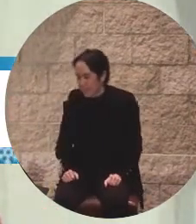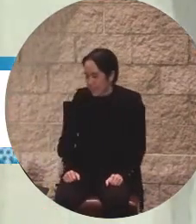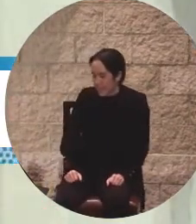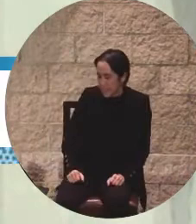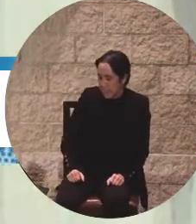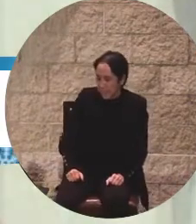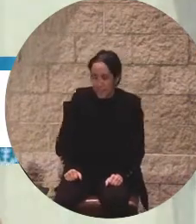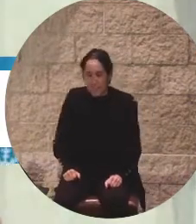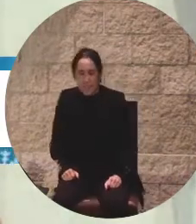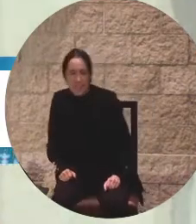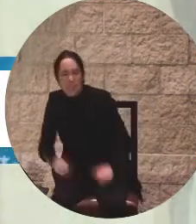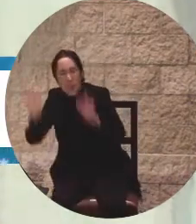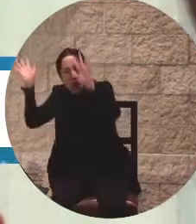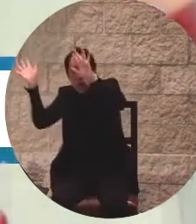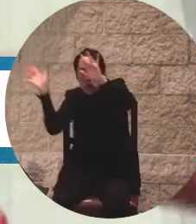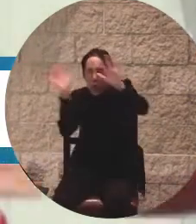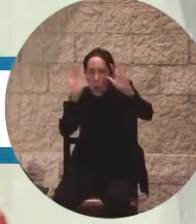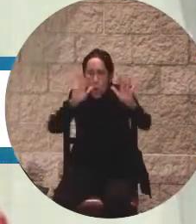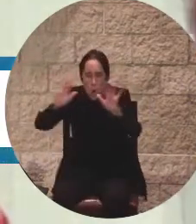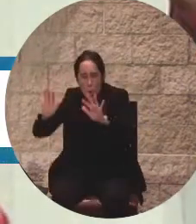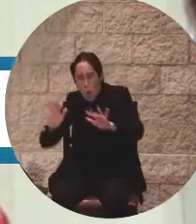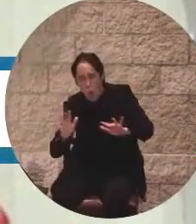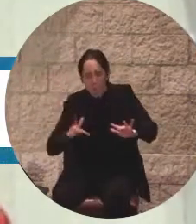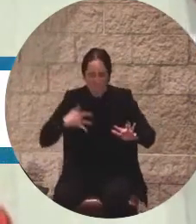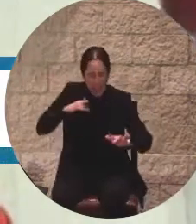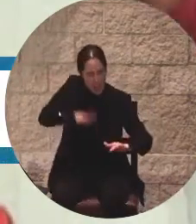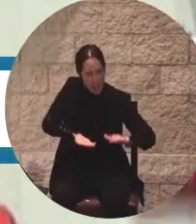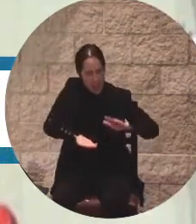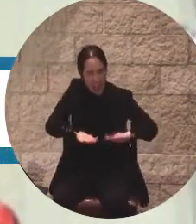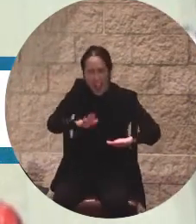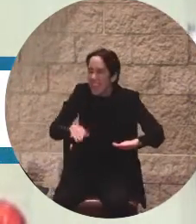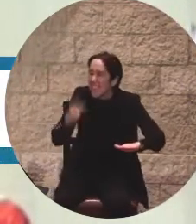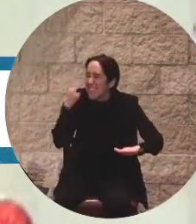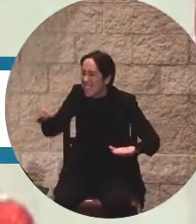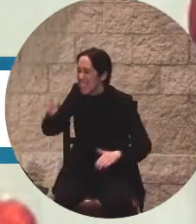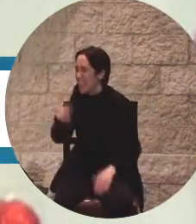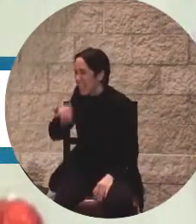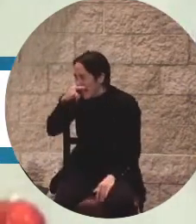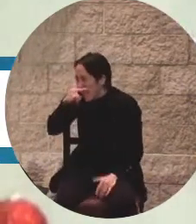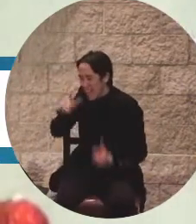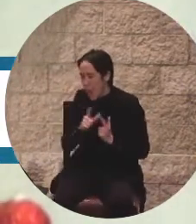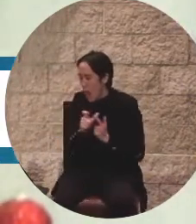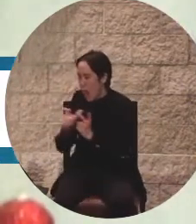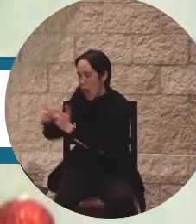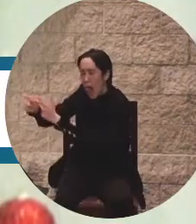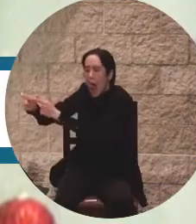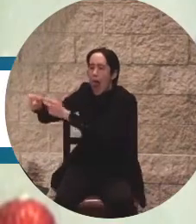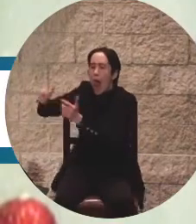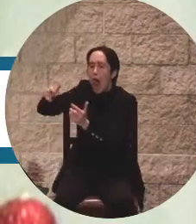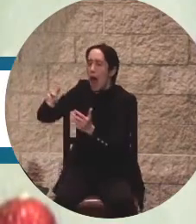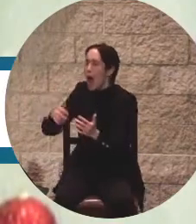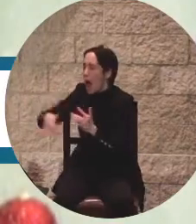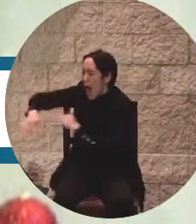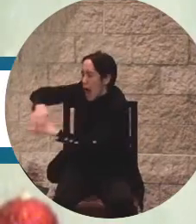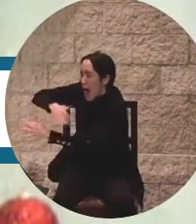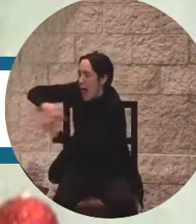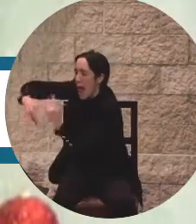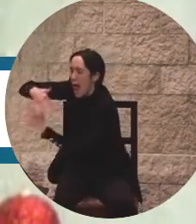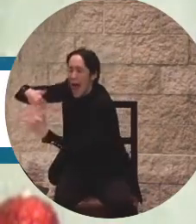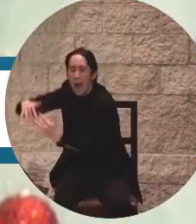Hear the snow crunch, see the kids bunch. This is Santa's